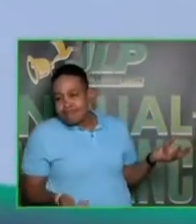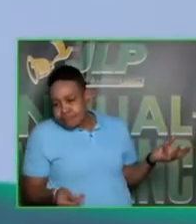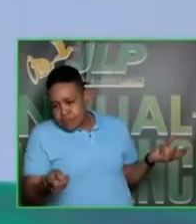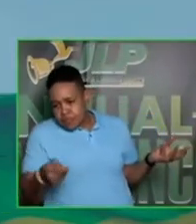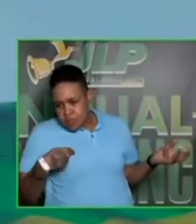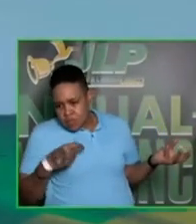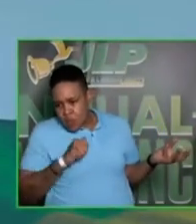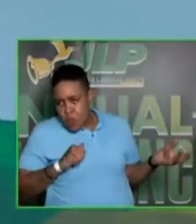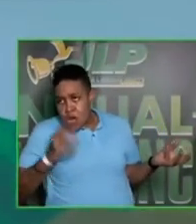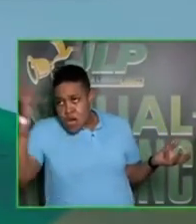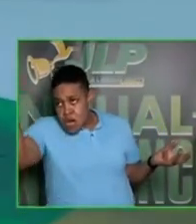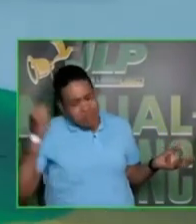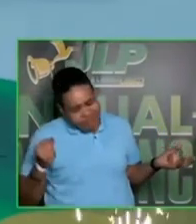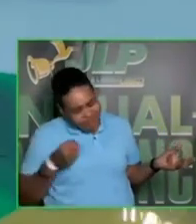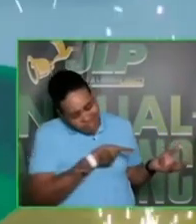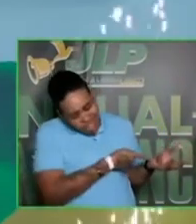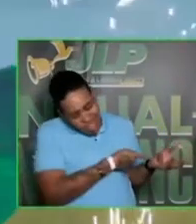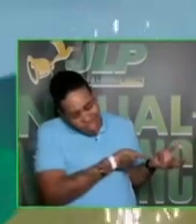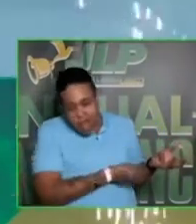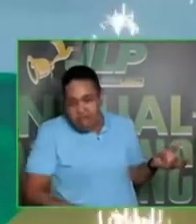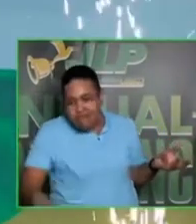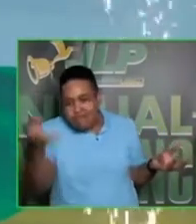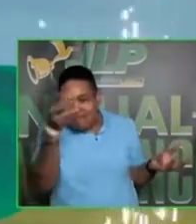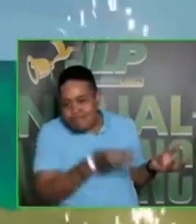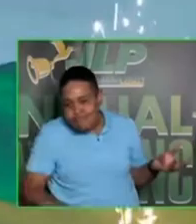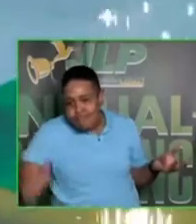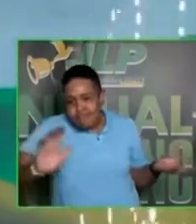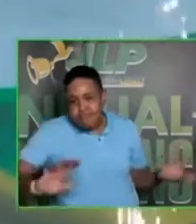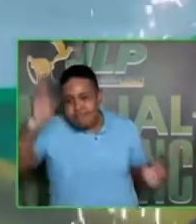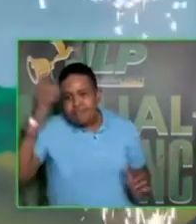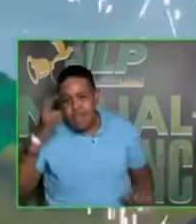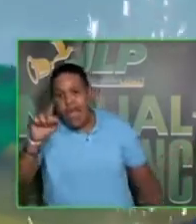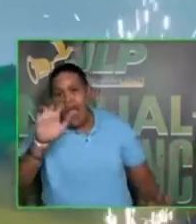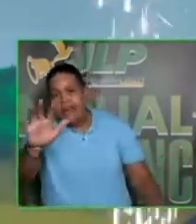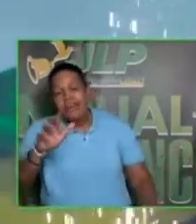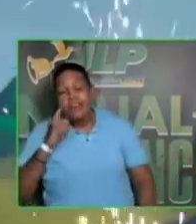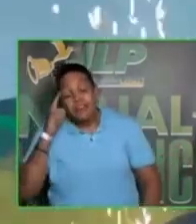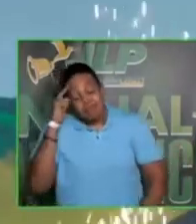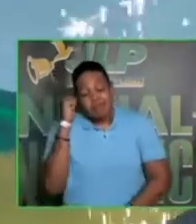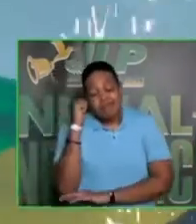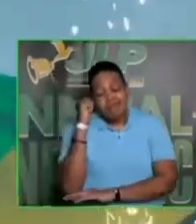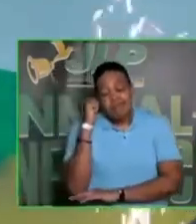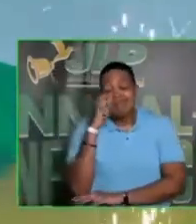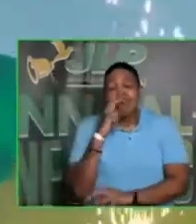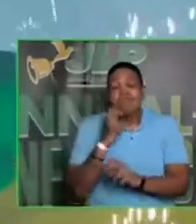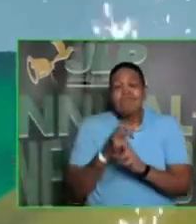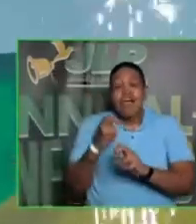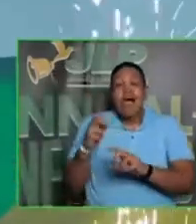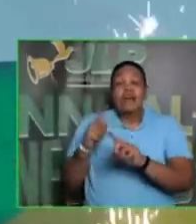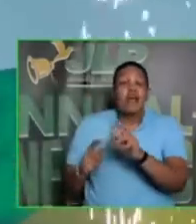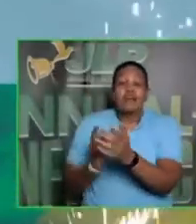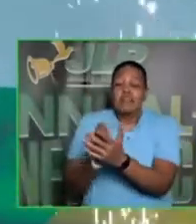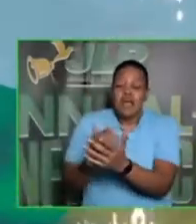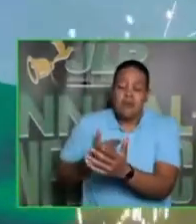two feet and deal with crises when they occur. But I'm so sad he does a rock, they just can't stop